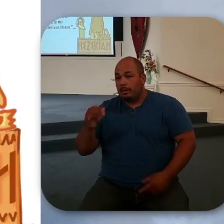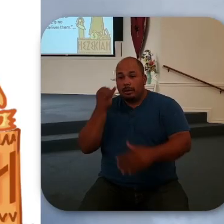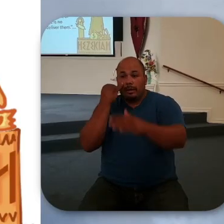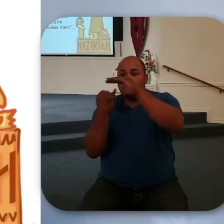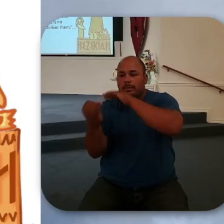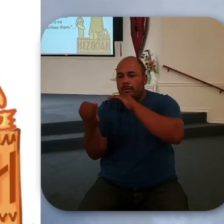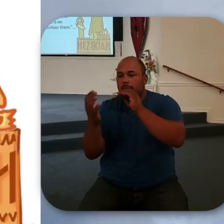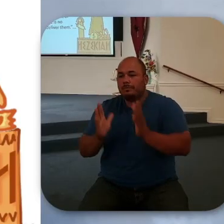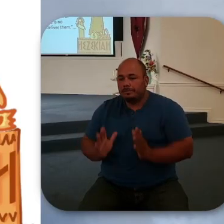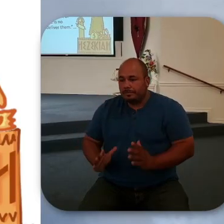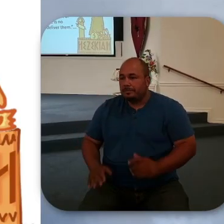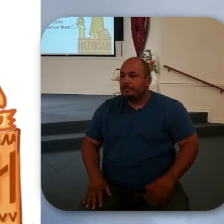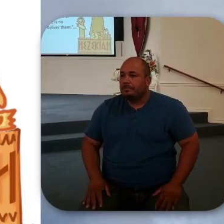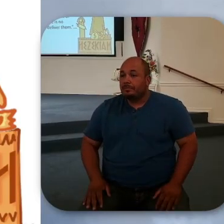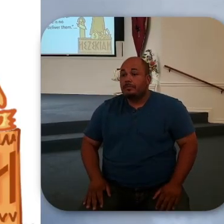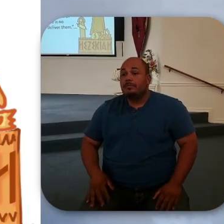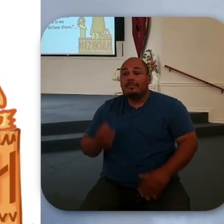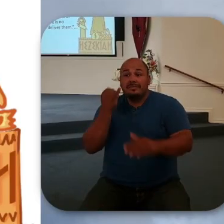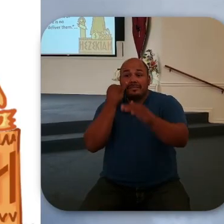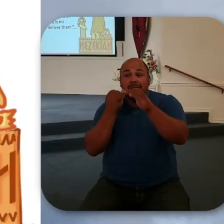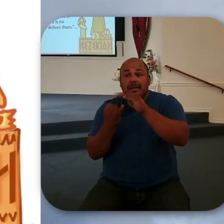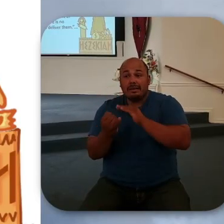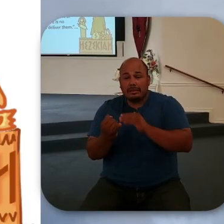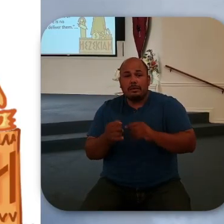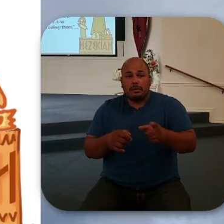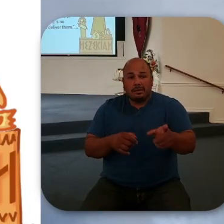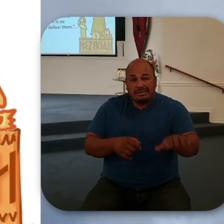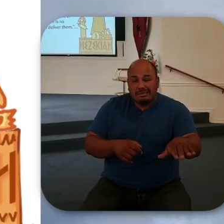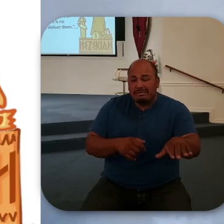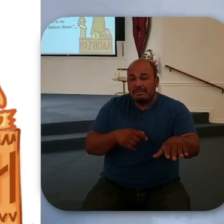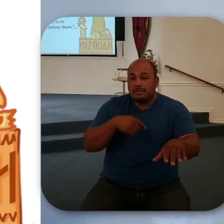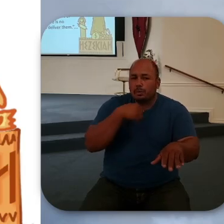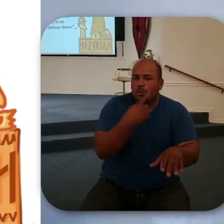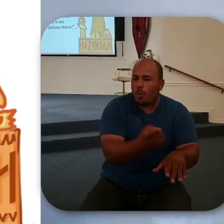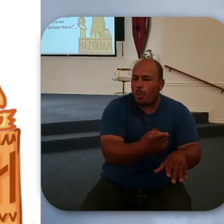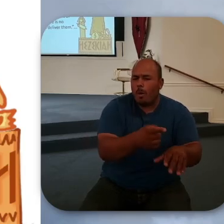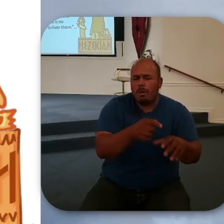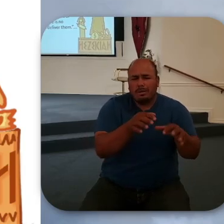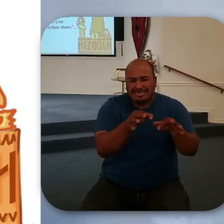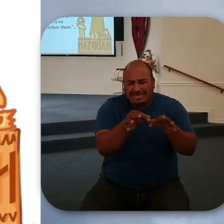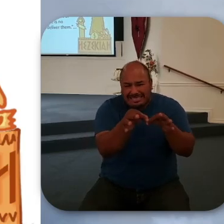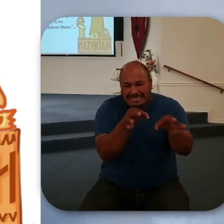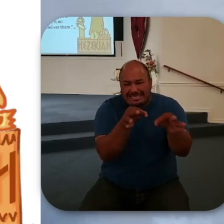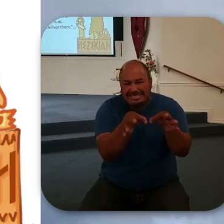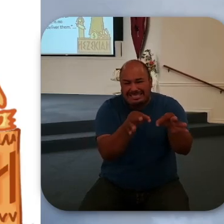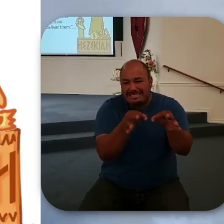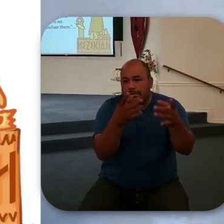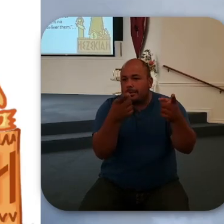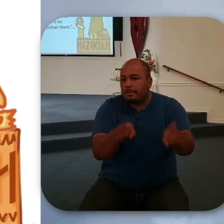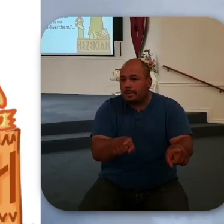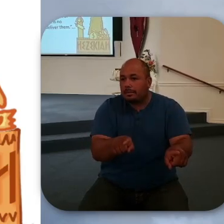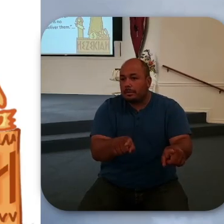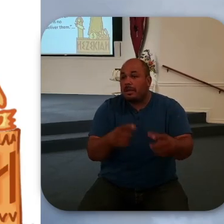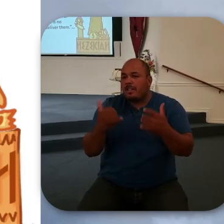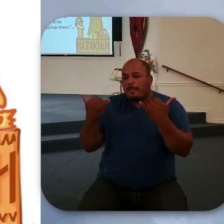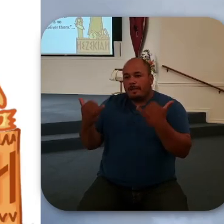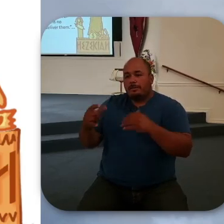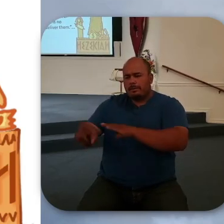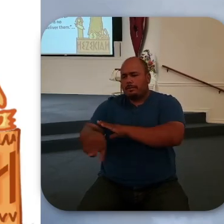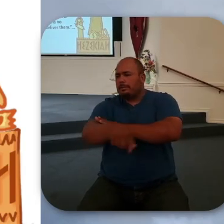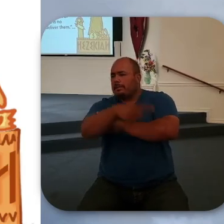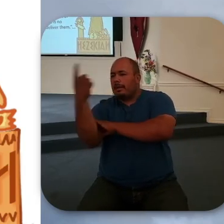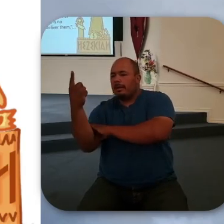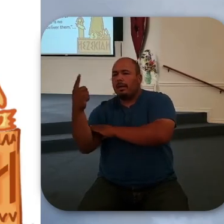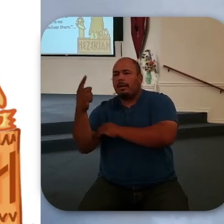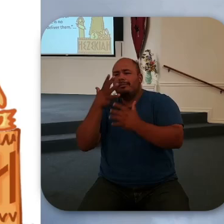him, this is what Hezekiah says. This day is a day of distress and rebuke and